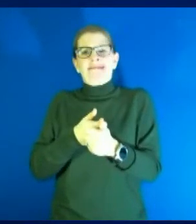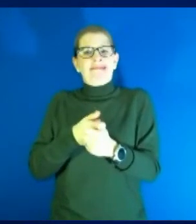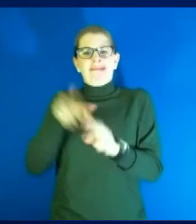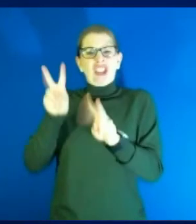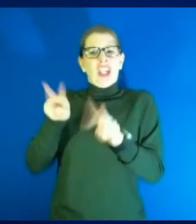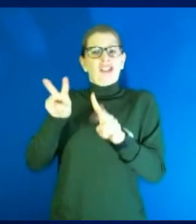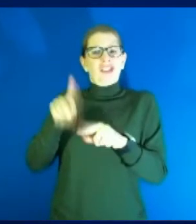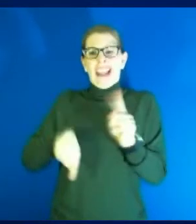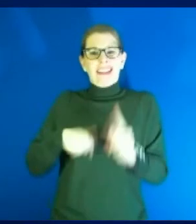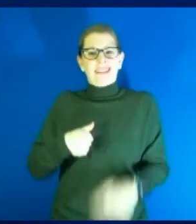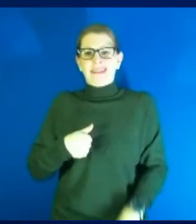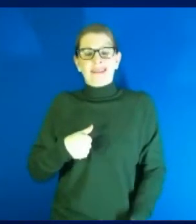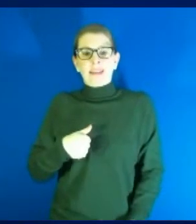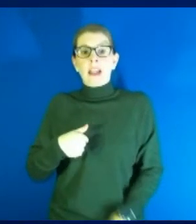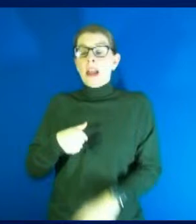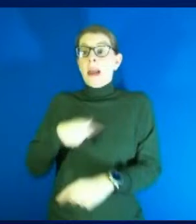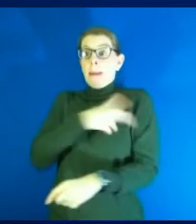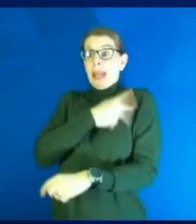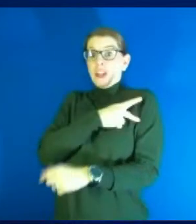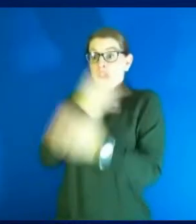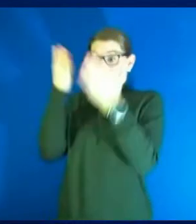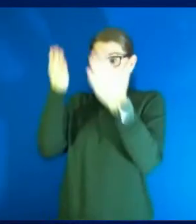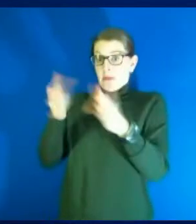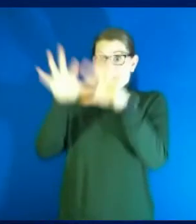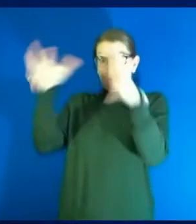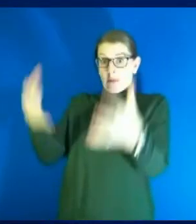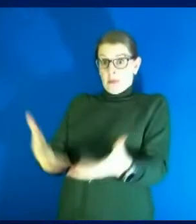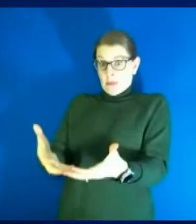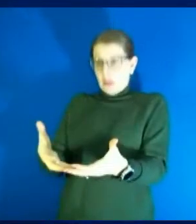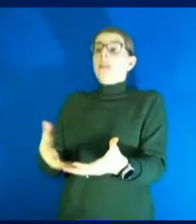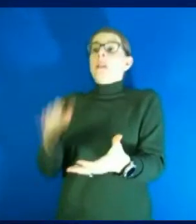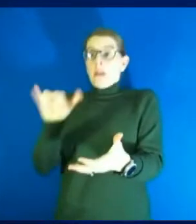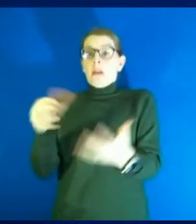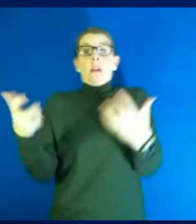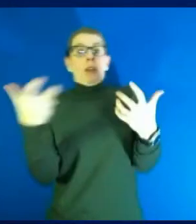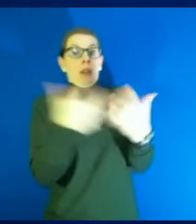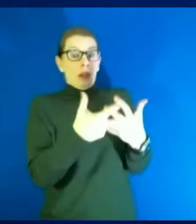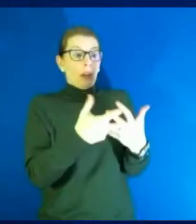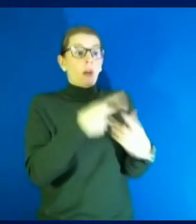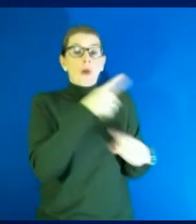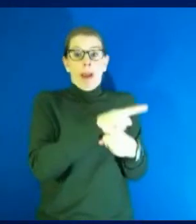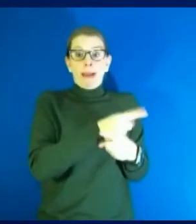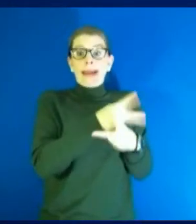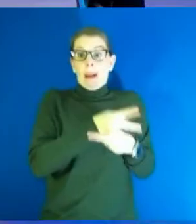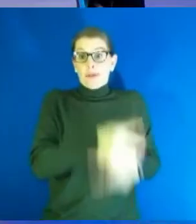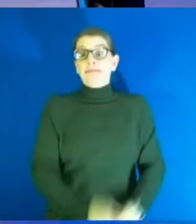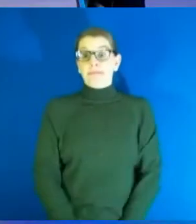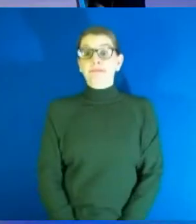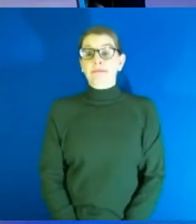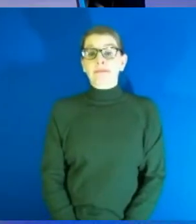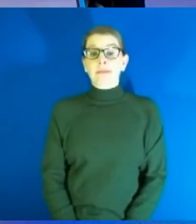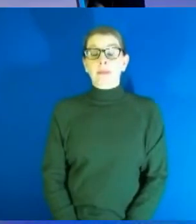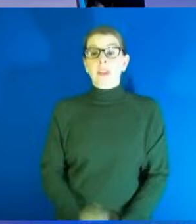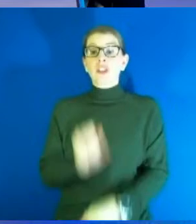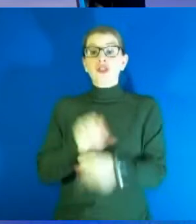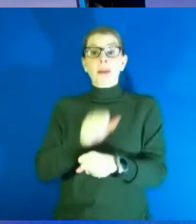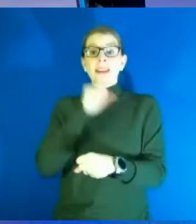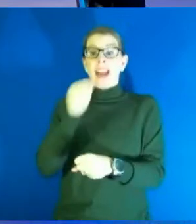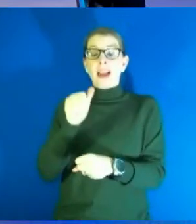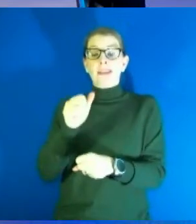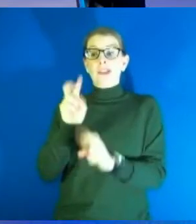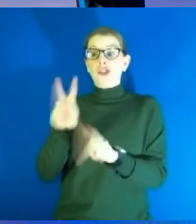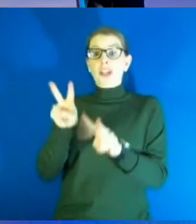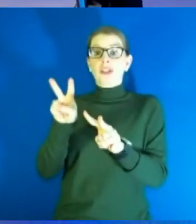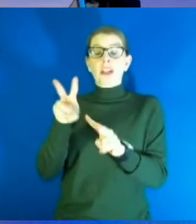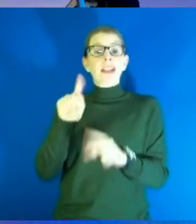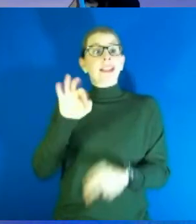have to do is take that patient at face value and do our best for them to make sure that we're trying to correct whatever's going on with them. Your job is not to judge. Tiffany, help us feel better